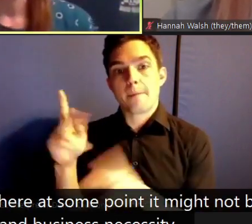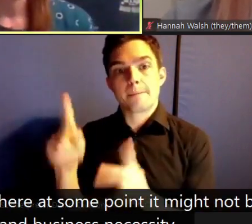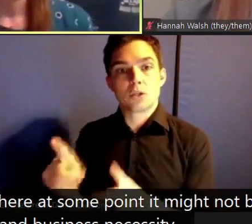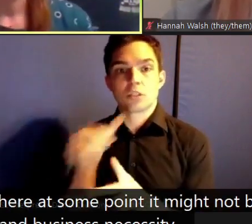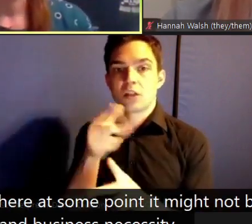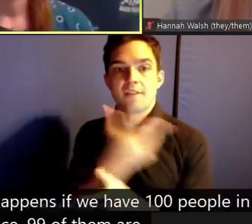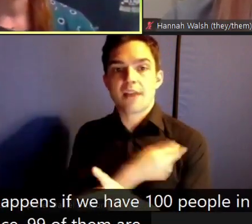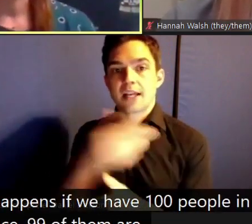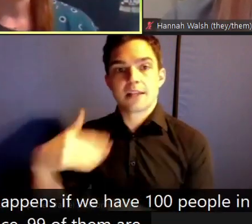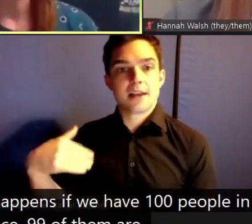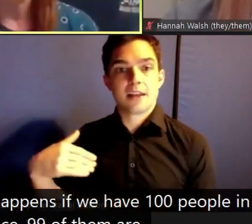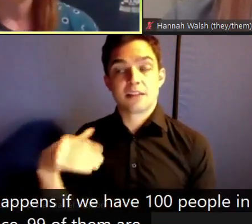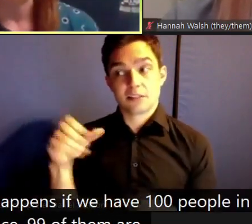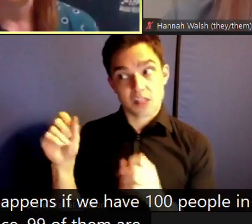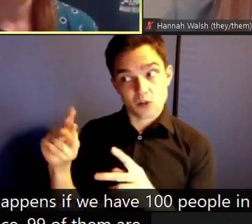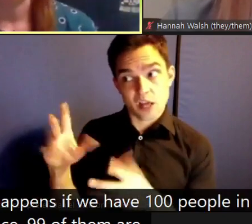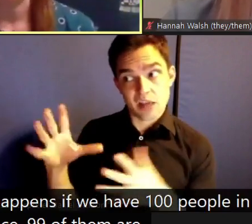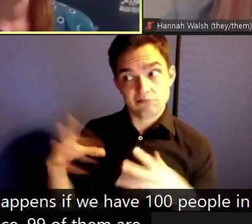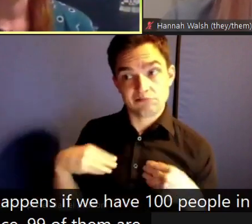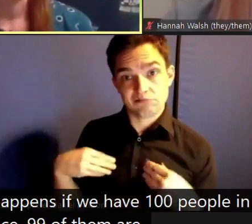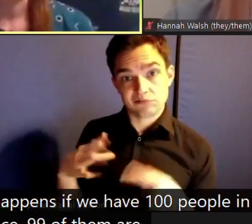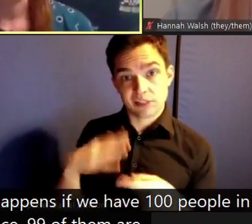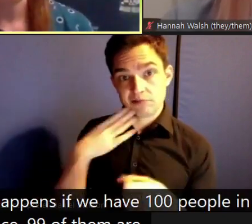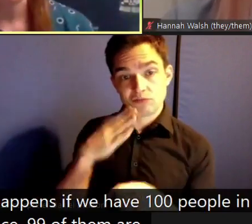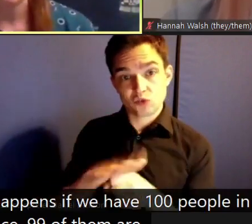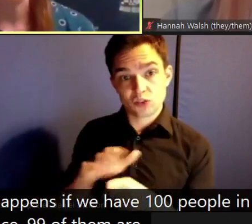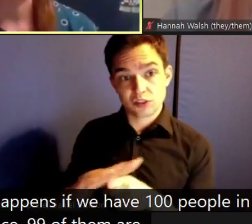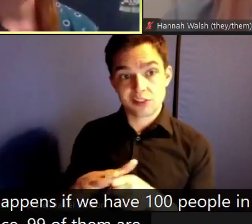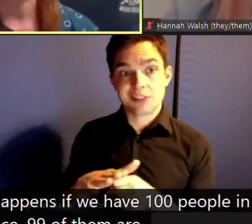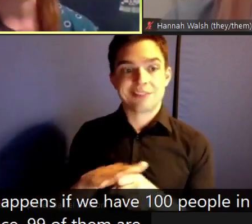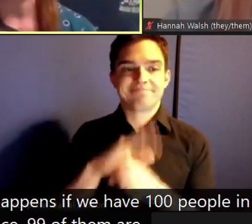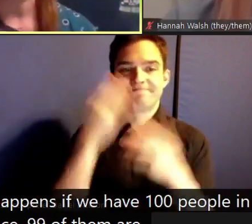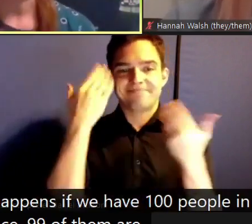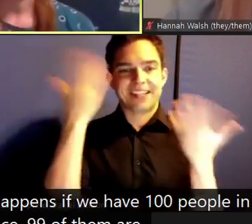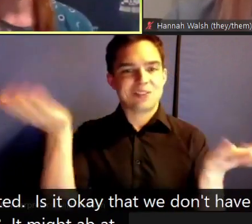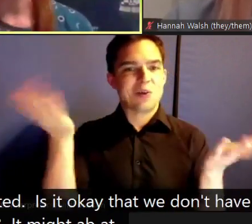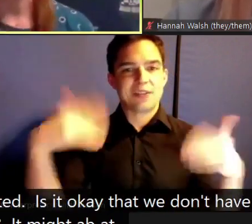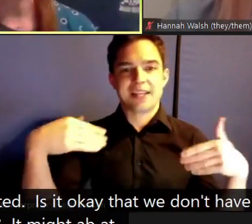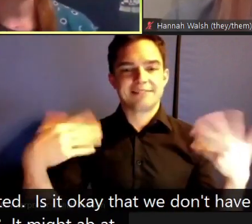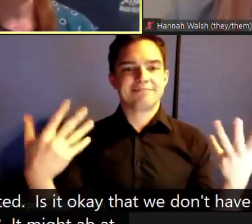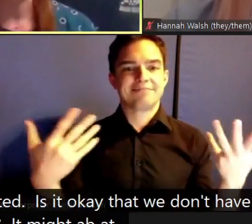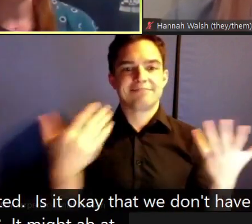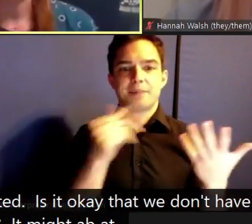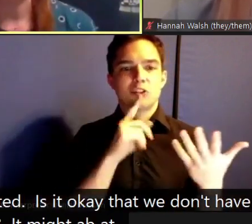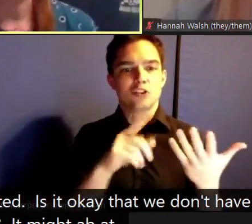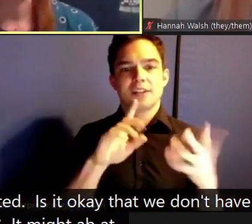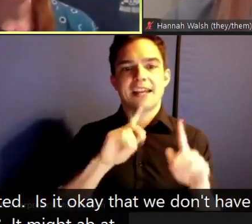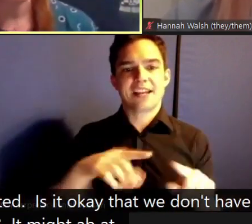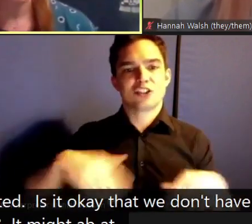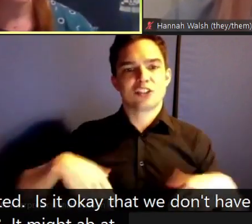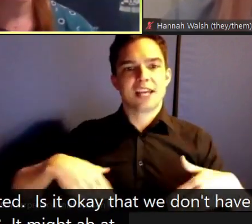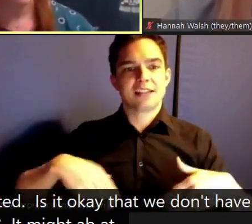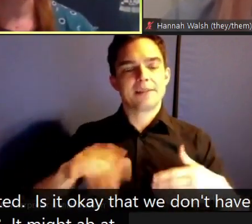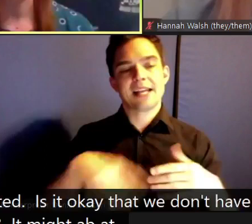be at some point that the answer is yes. I don't know the answer to that, but I think that's the analysis that the